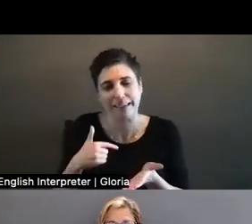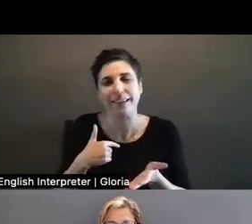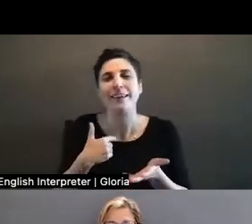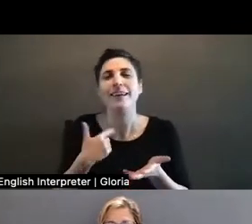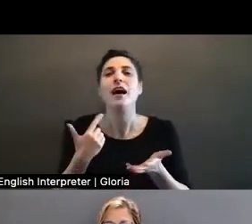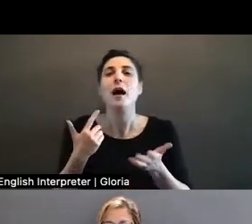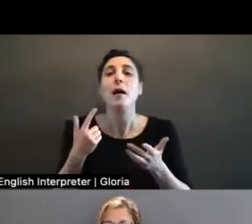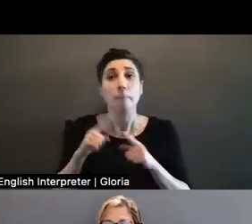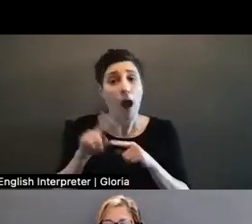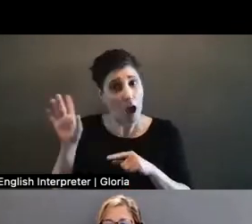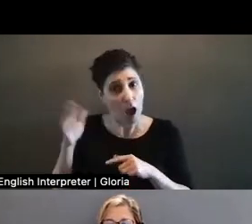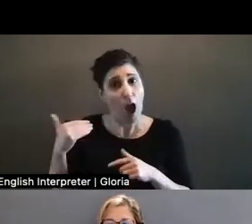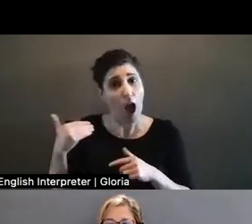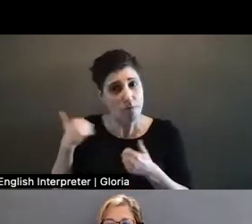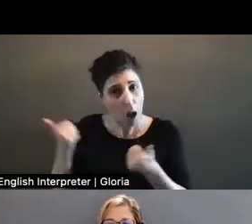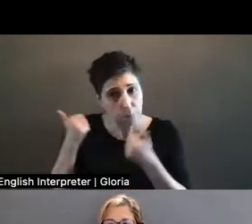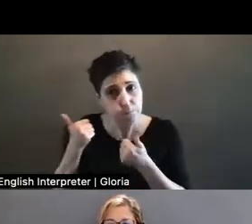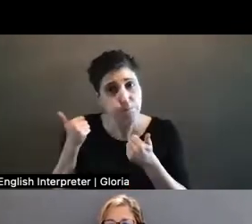your own